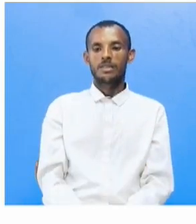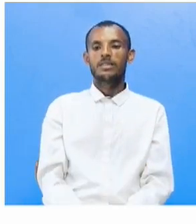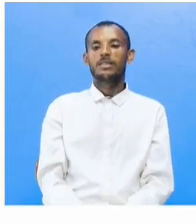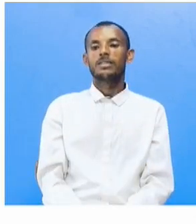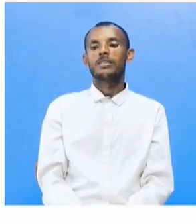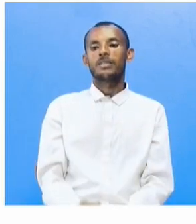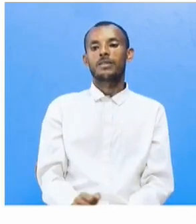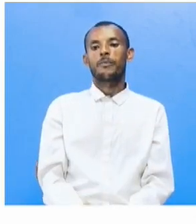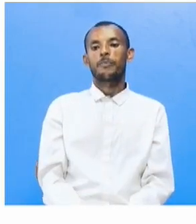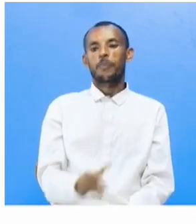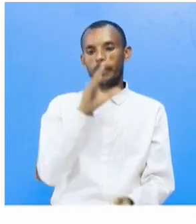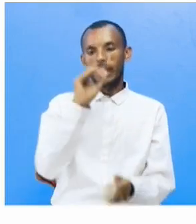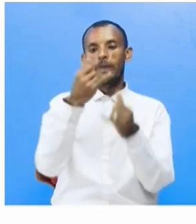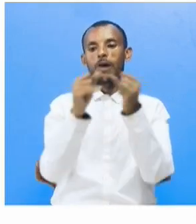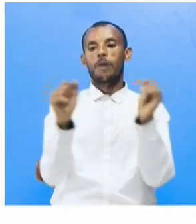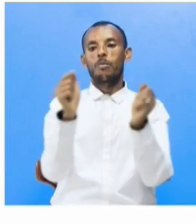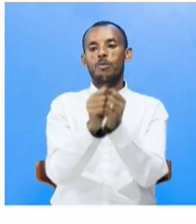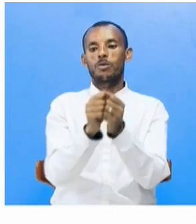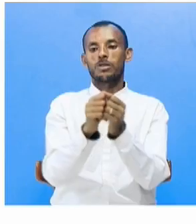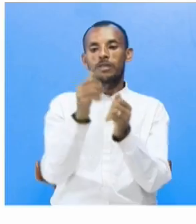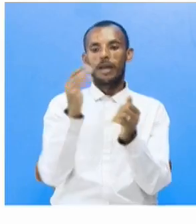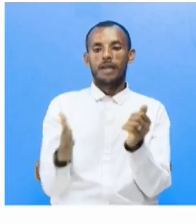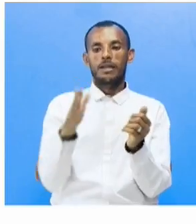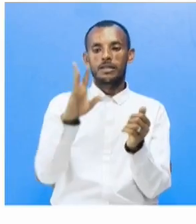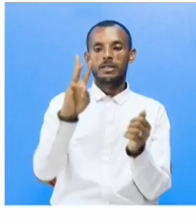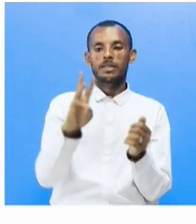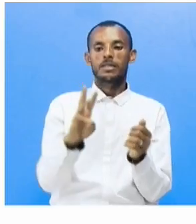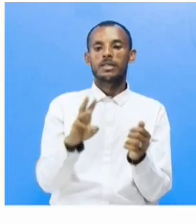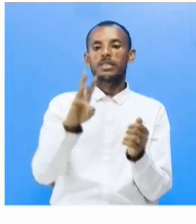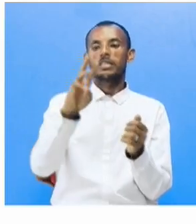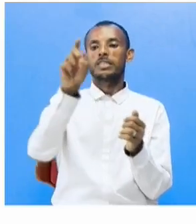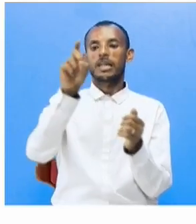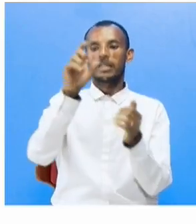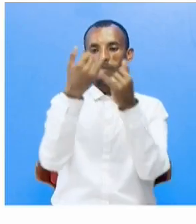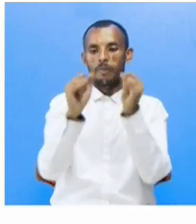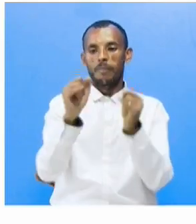60,000, and divide both sides by 6.